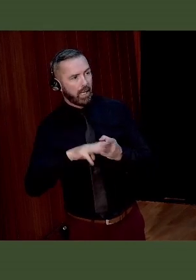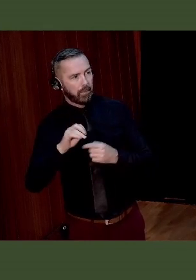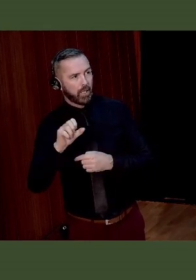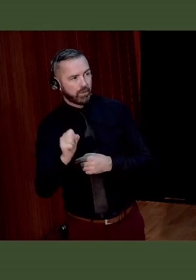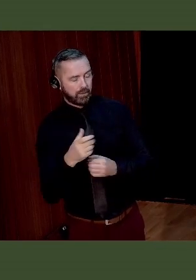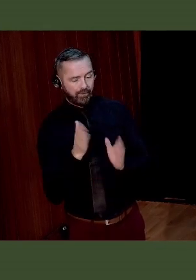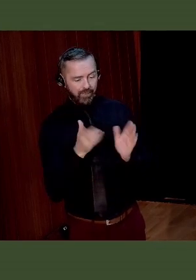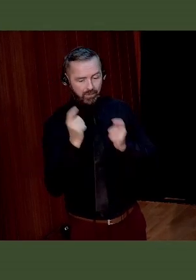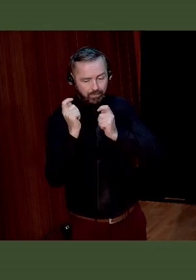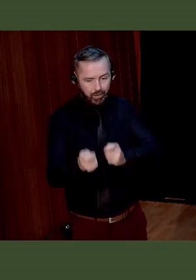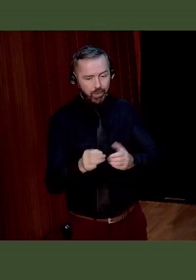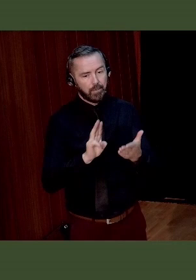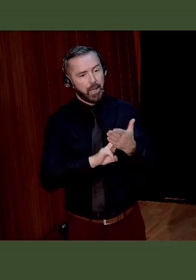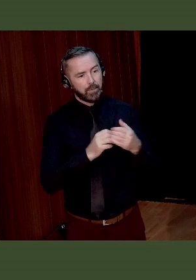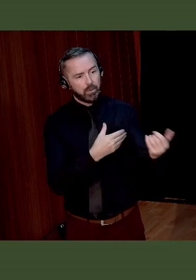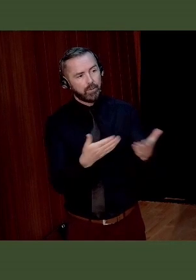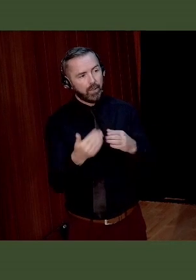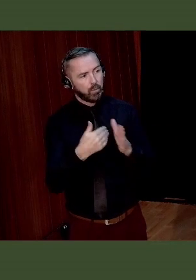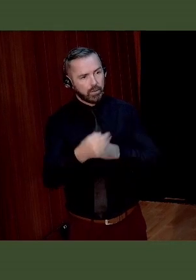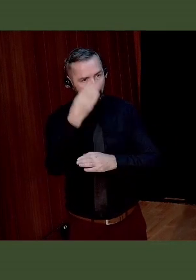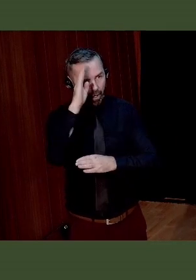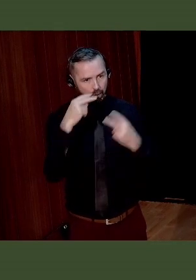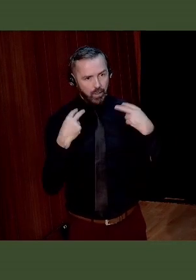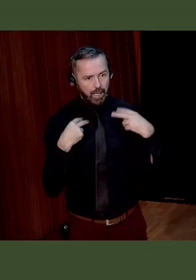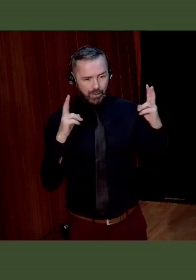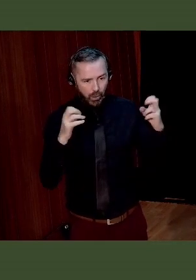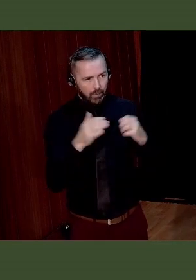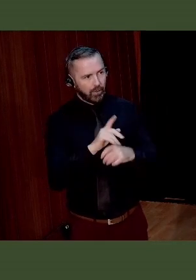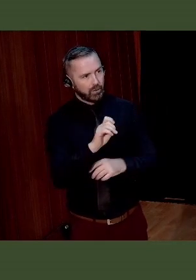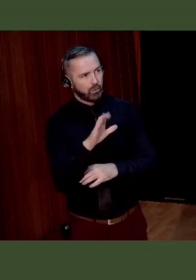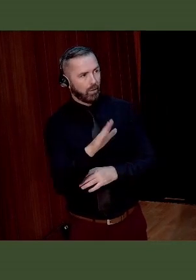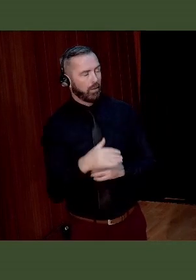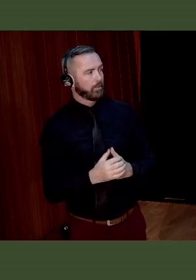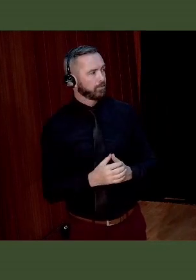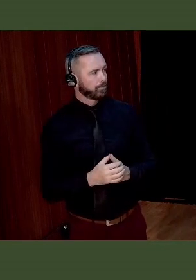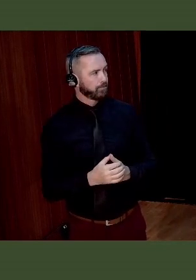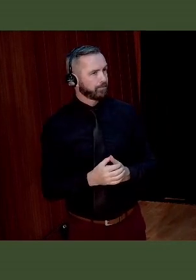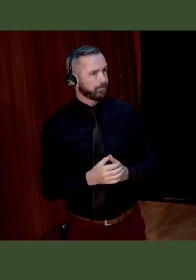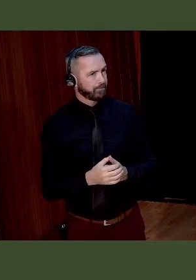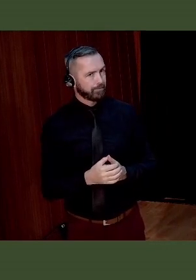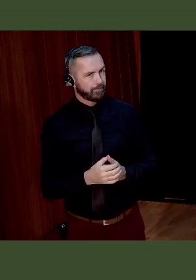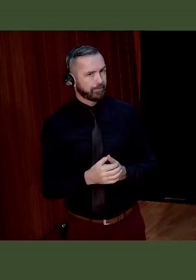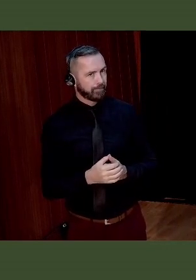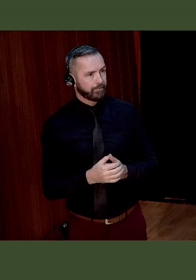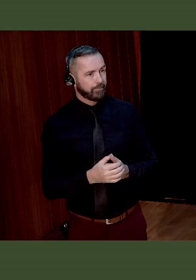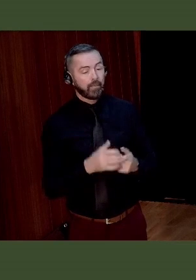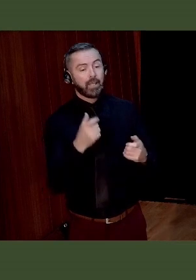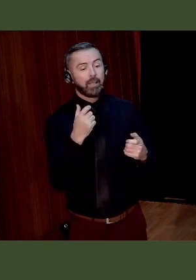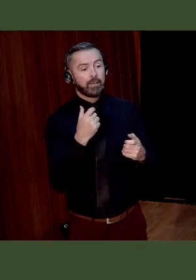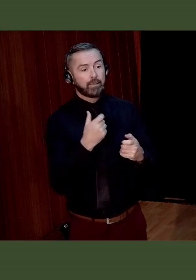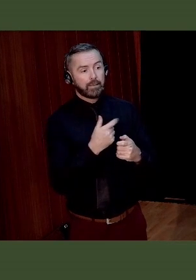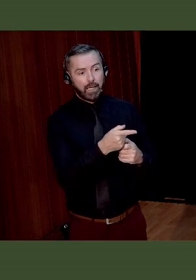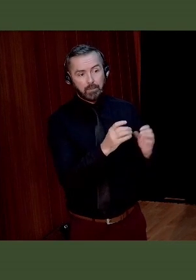were appointed as members to provide Irish language terms for the dial. And then it was said in English